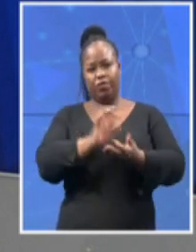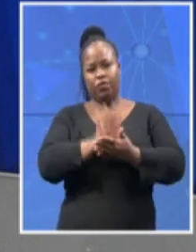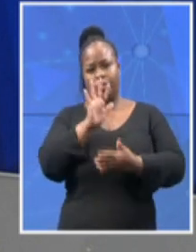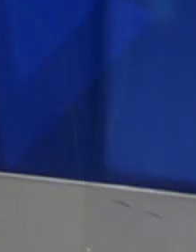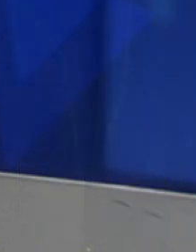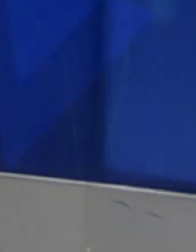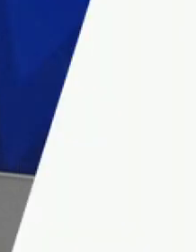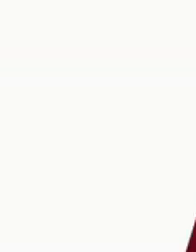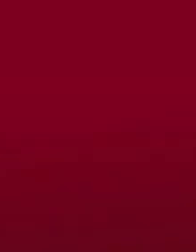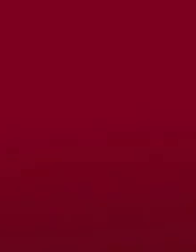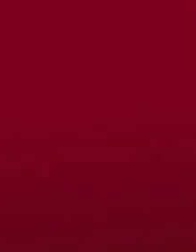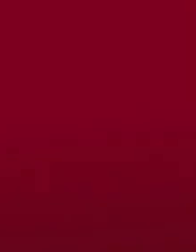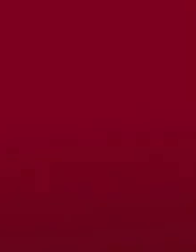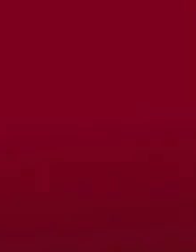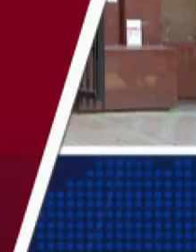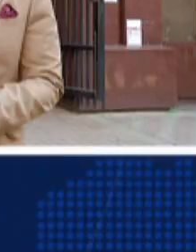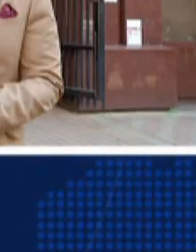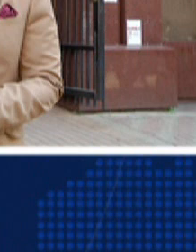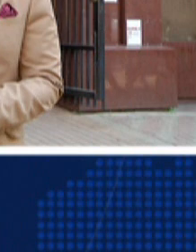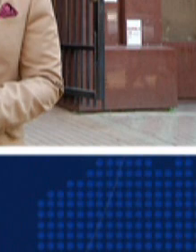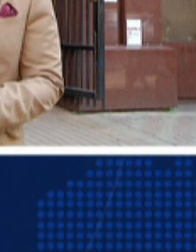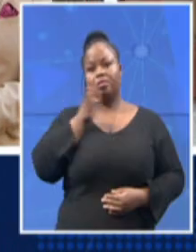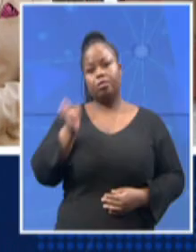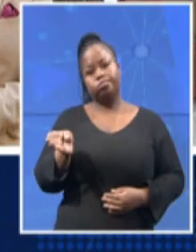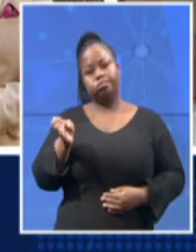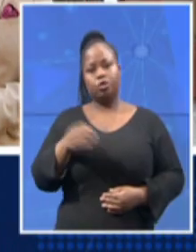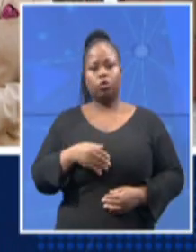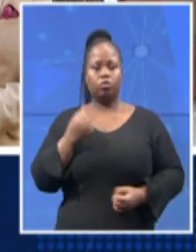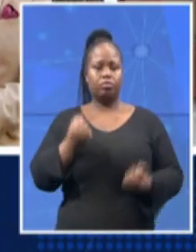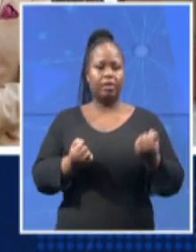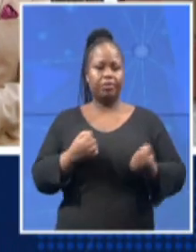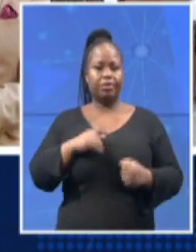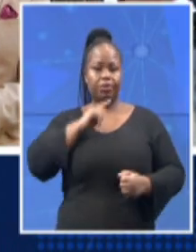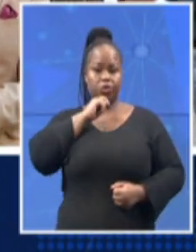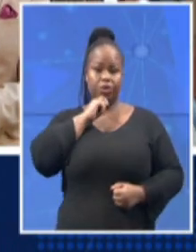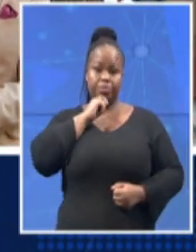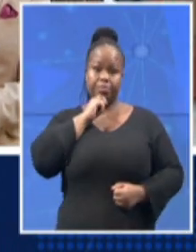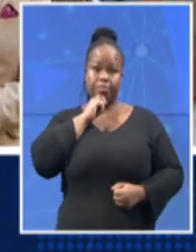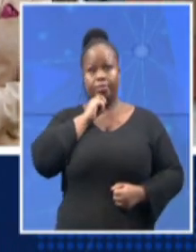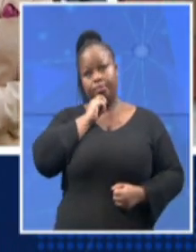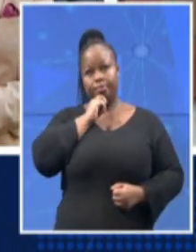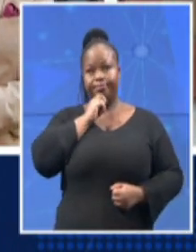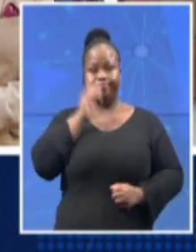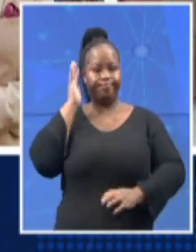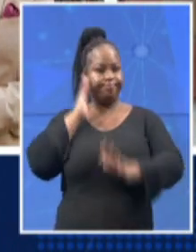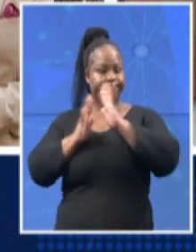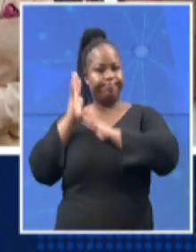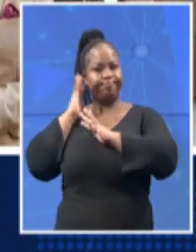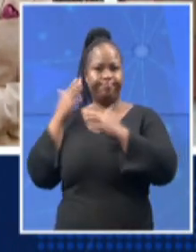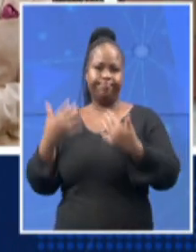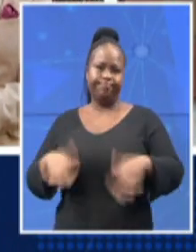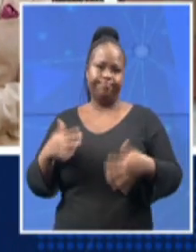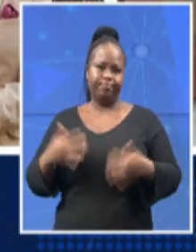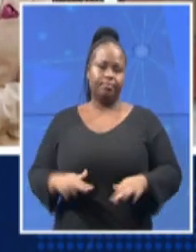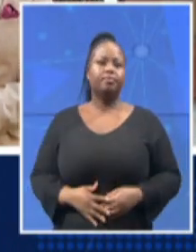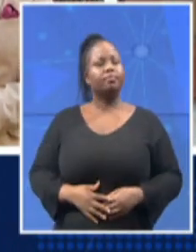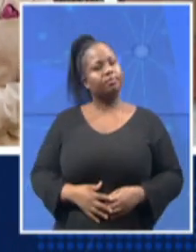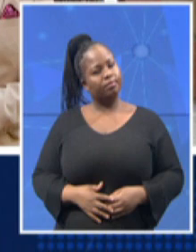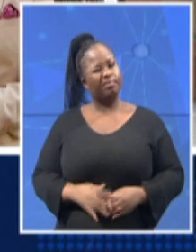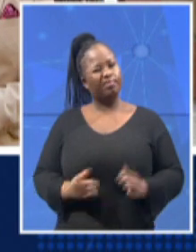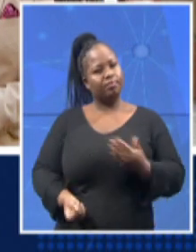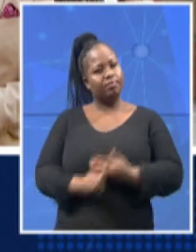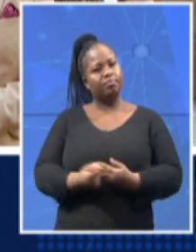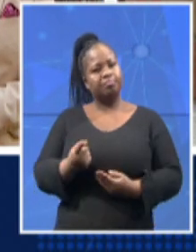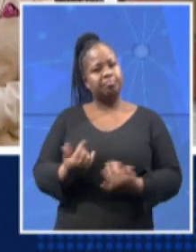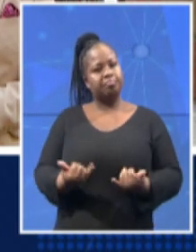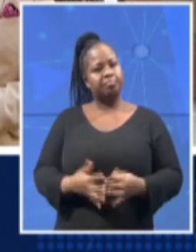in October 2015. Ofentse Setimo is on the story this morning. Quite a lot of history to the story. Ofentse, what's